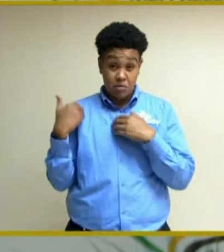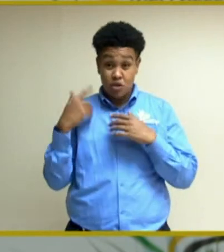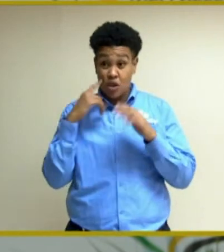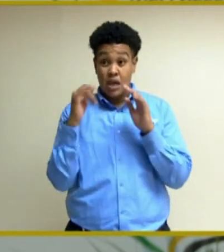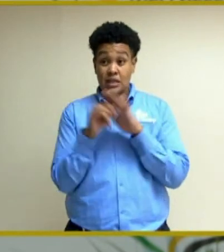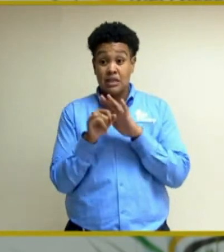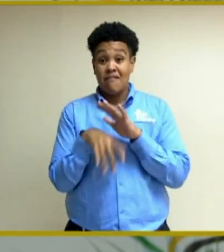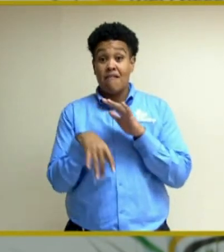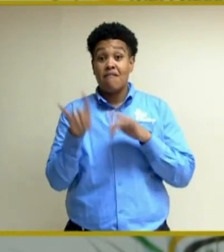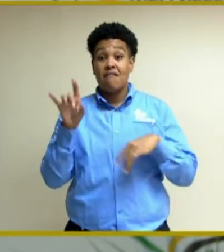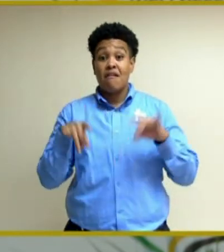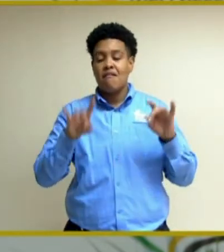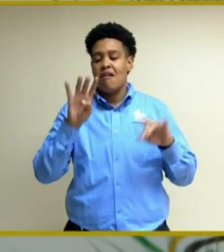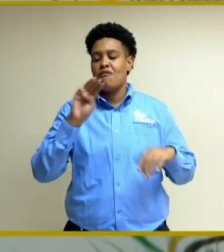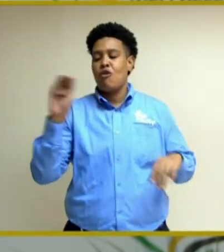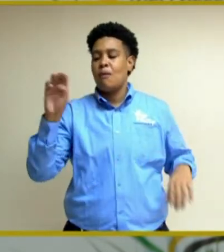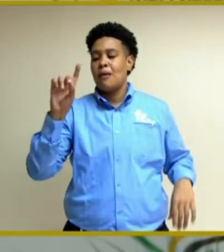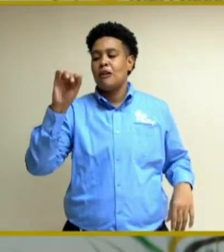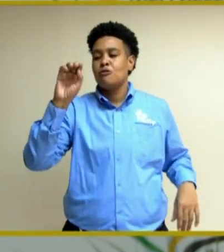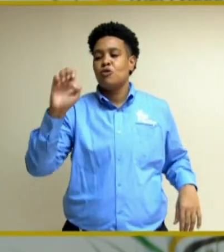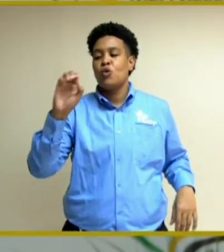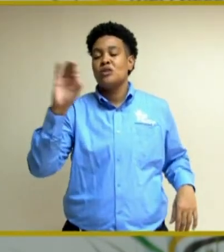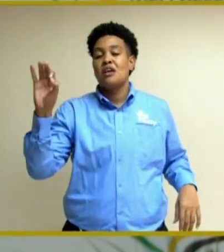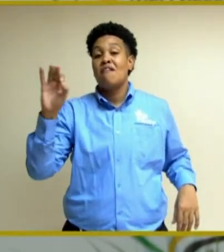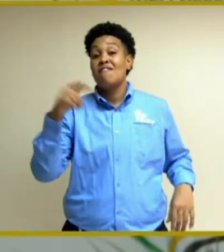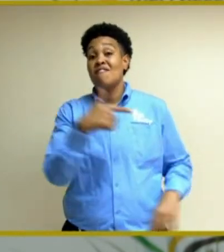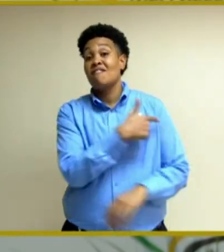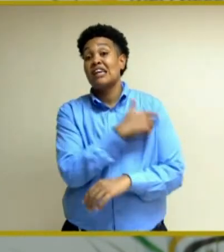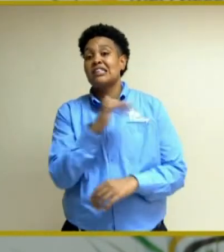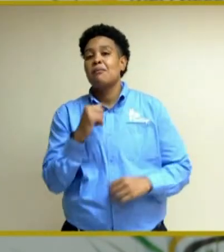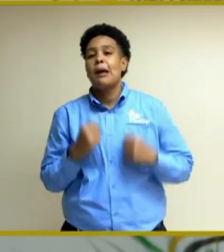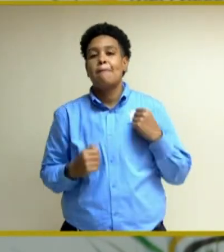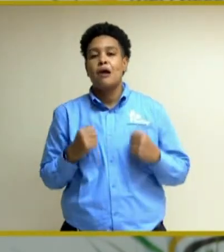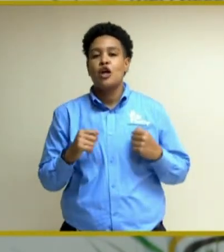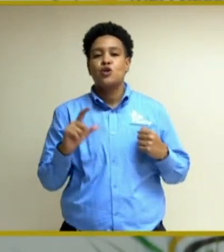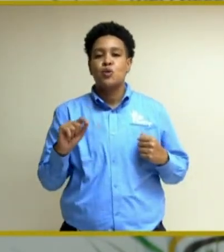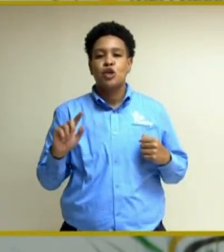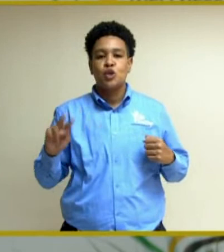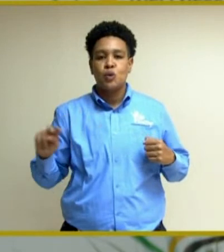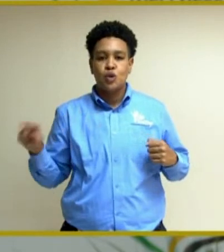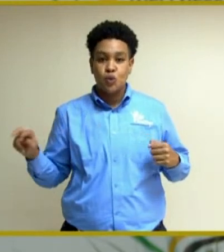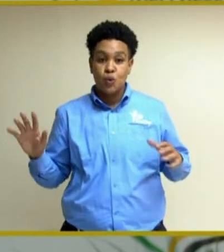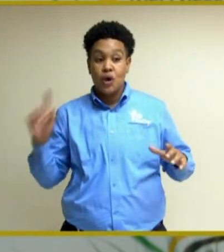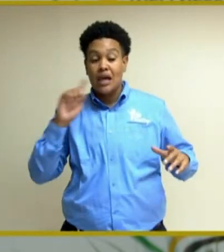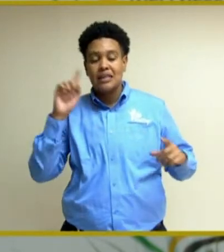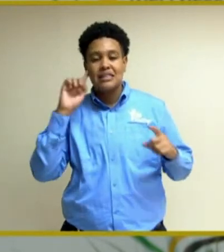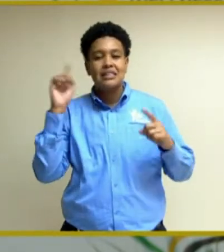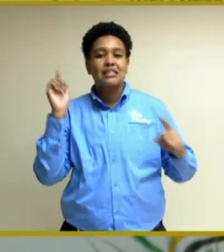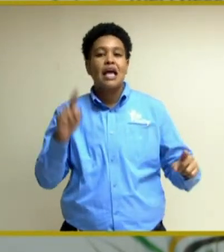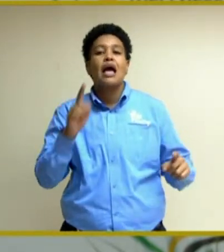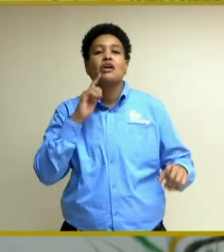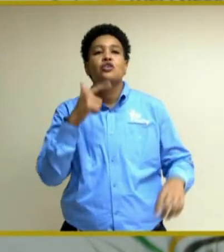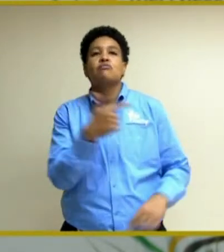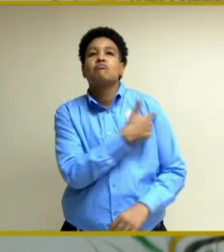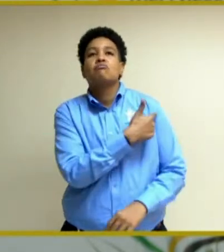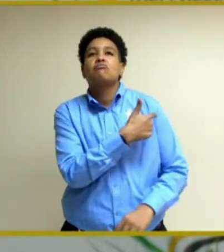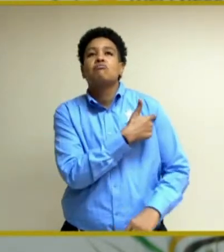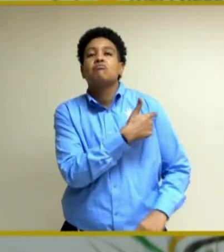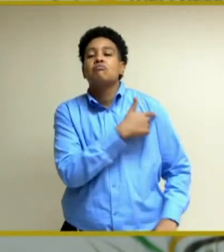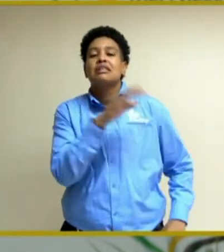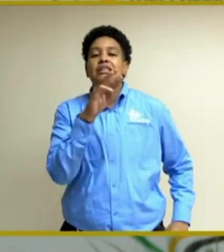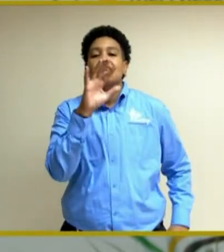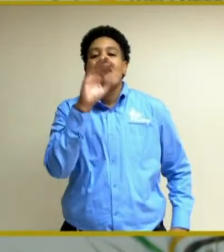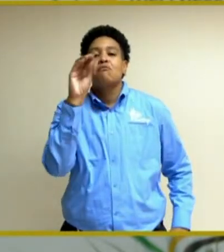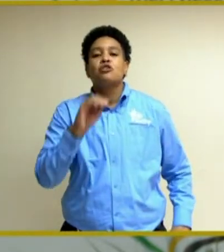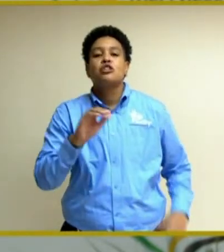million doses of vaccine by March 2022. And the target there is to inoculate some 65%